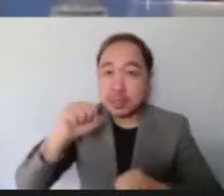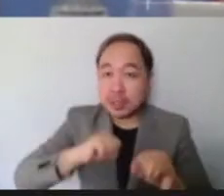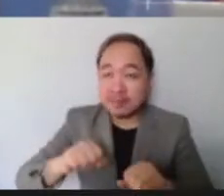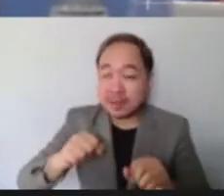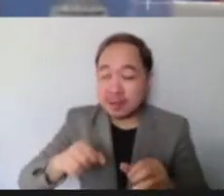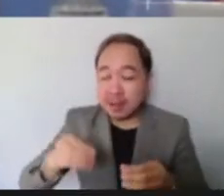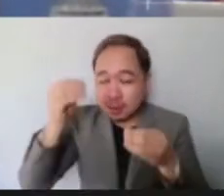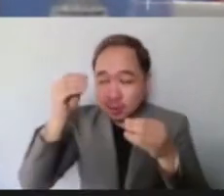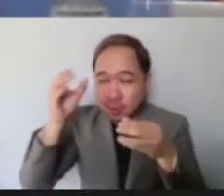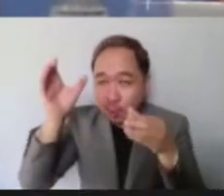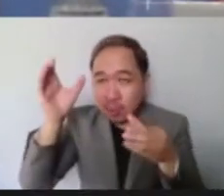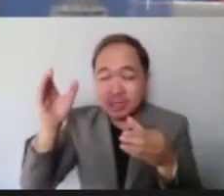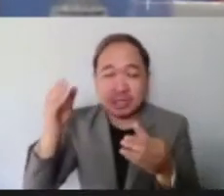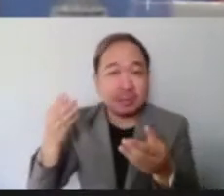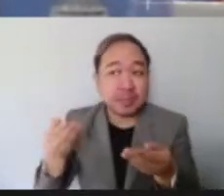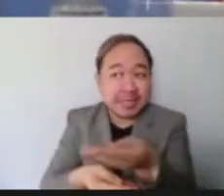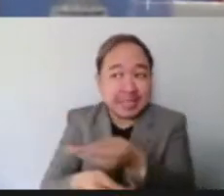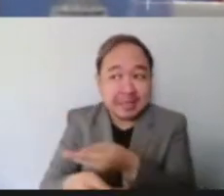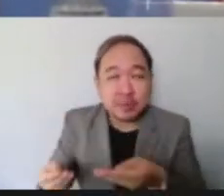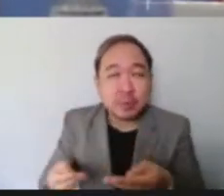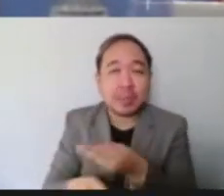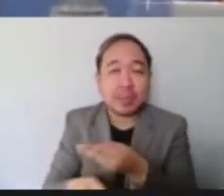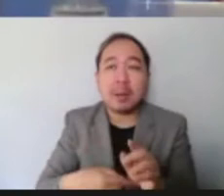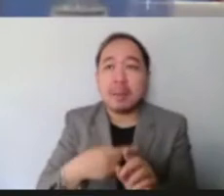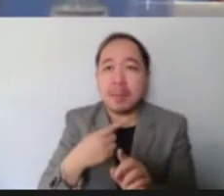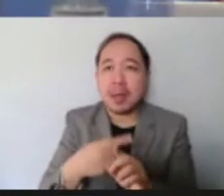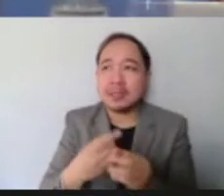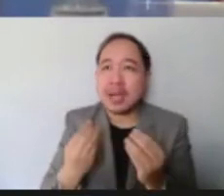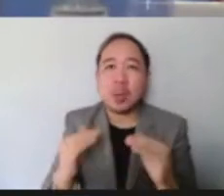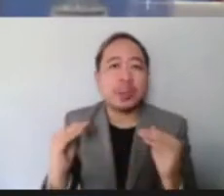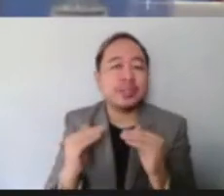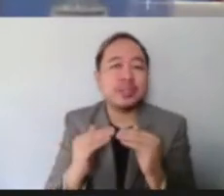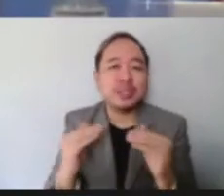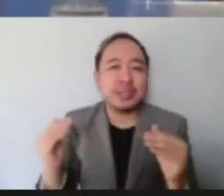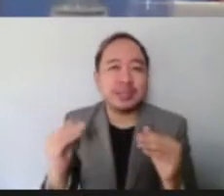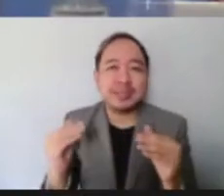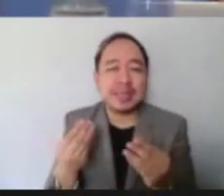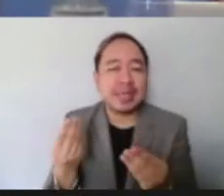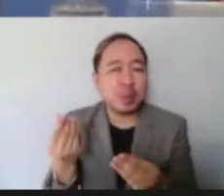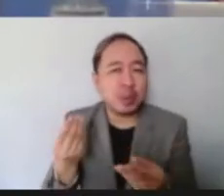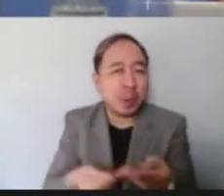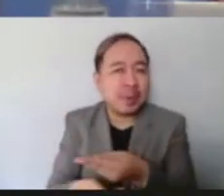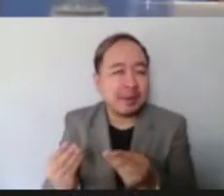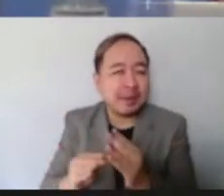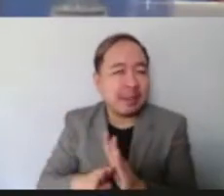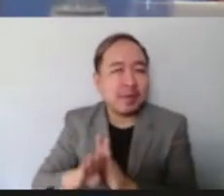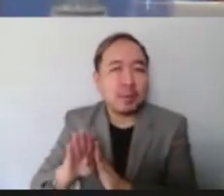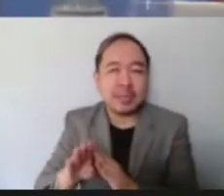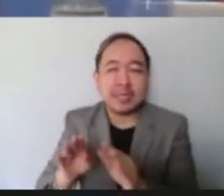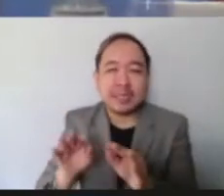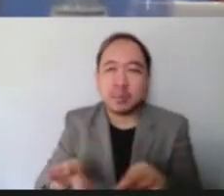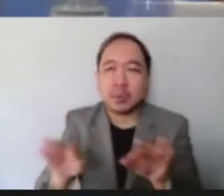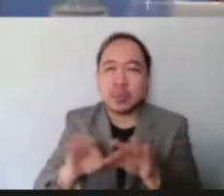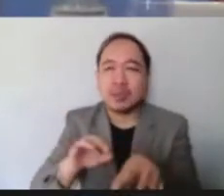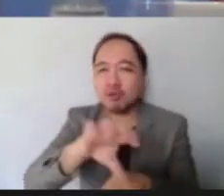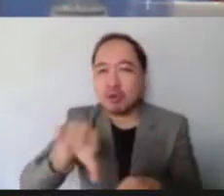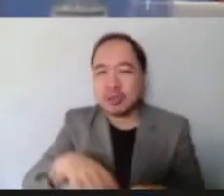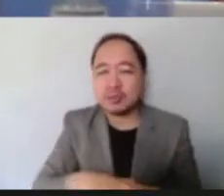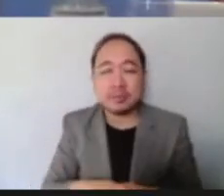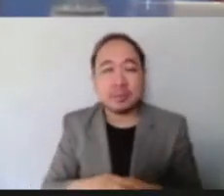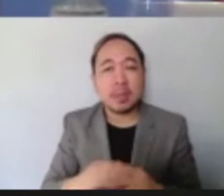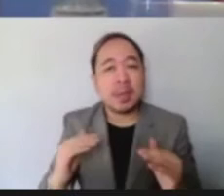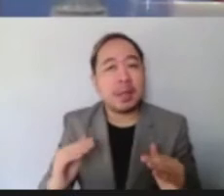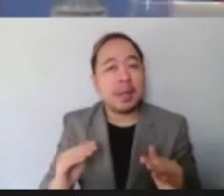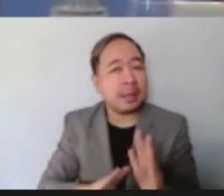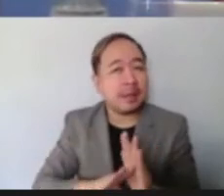and support to create Just Energy transitions in key emerging economies resilience building in developing countries is also a